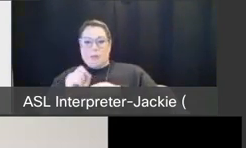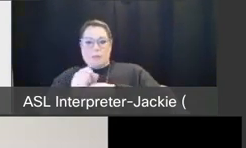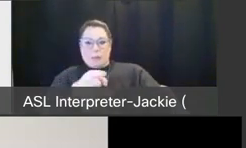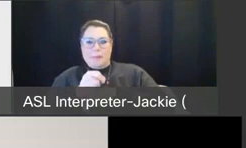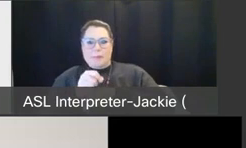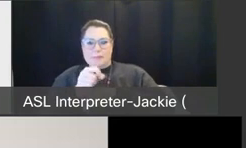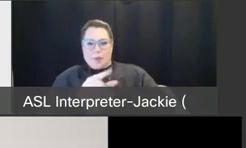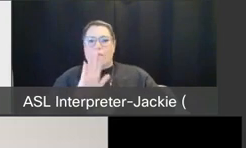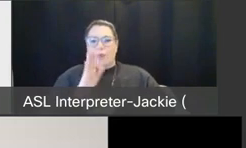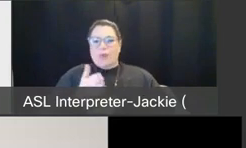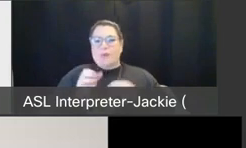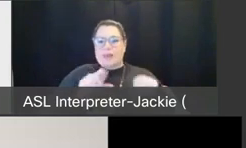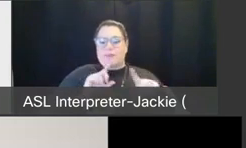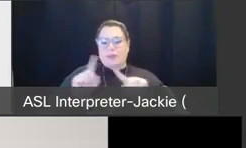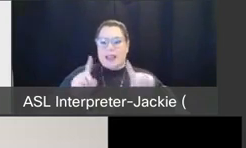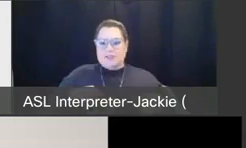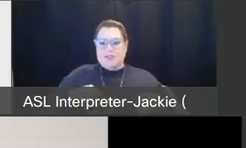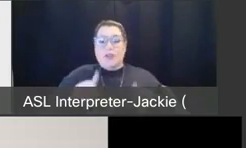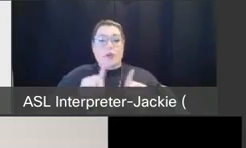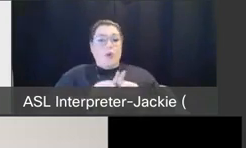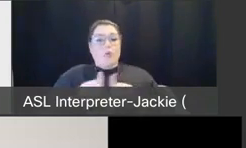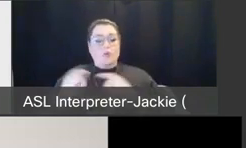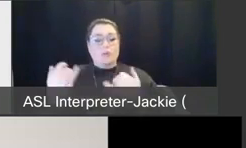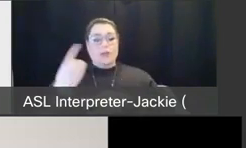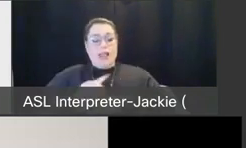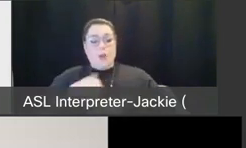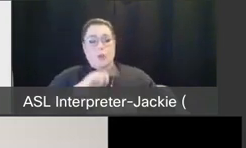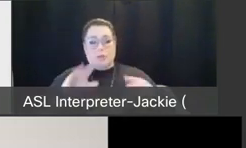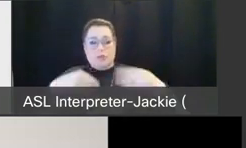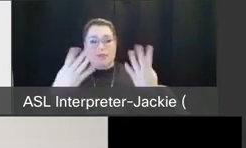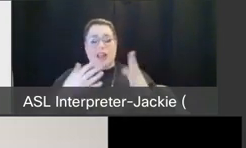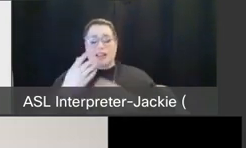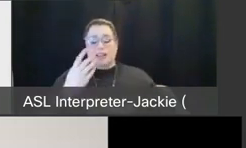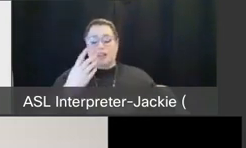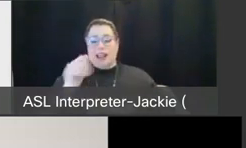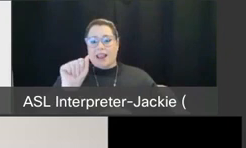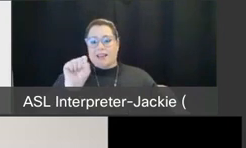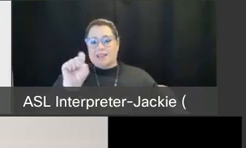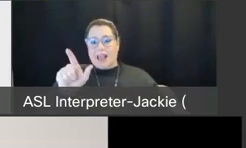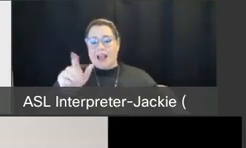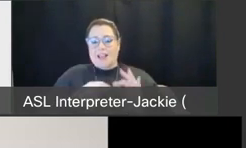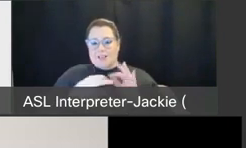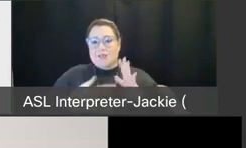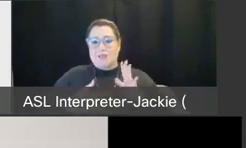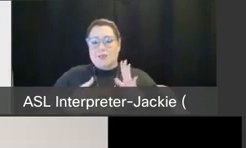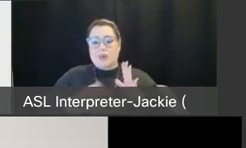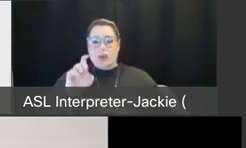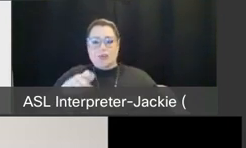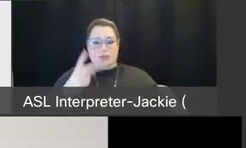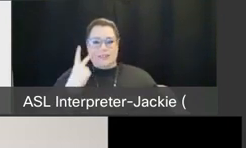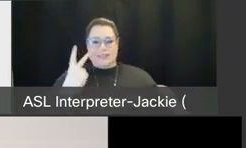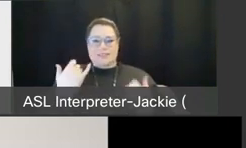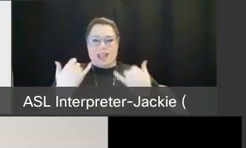also provided sign language interpreters, which you should see at the top of your screen. There are two sign